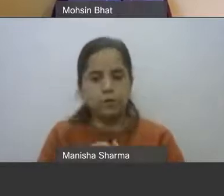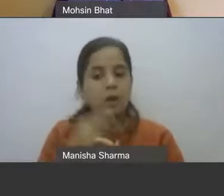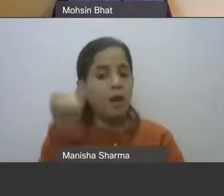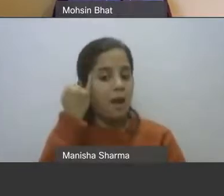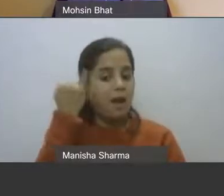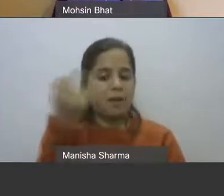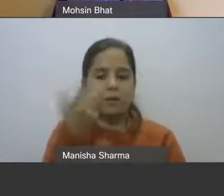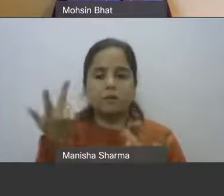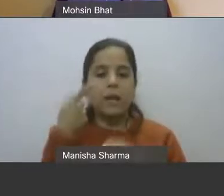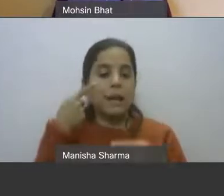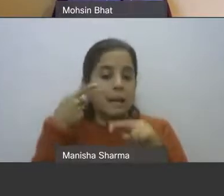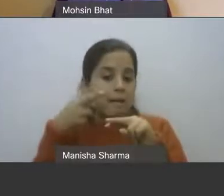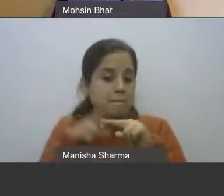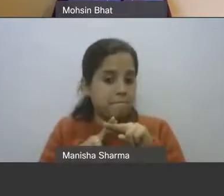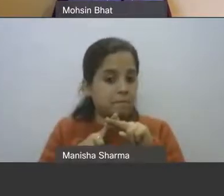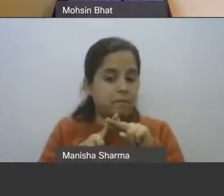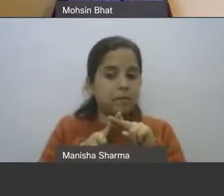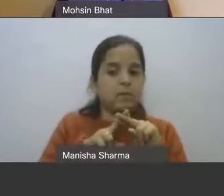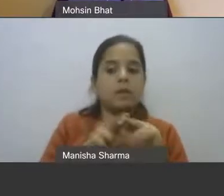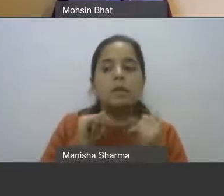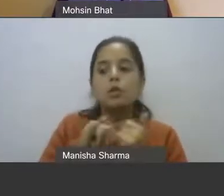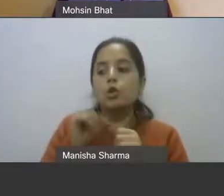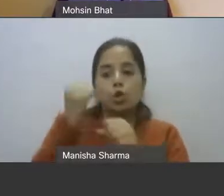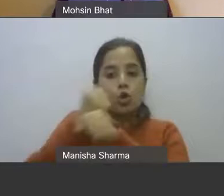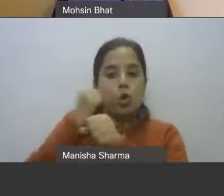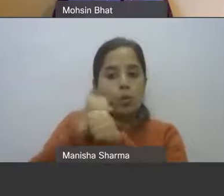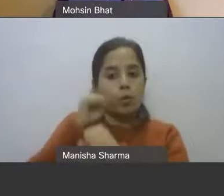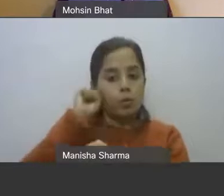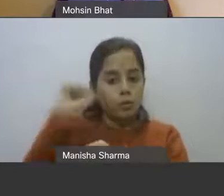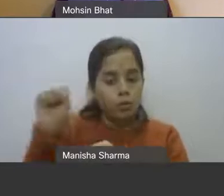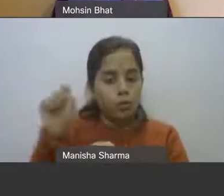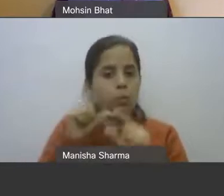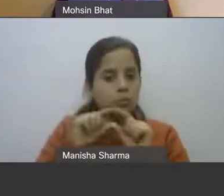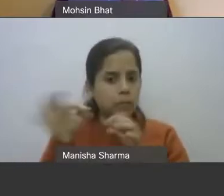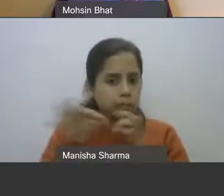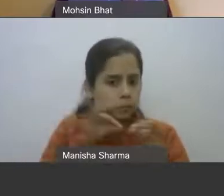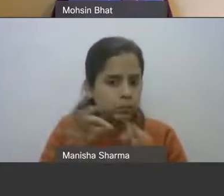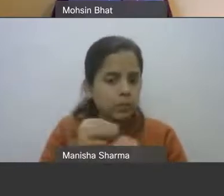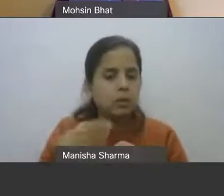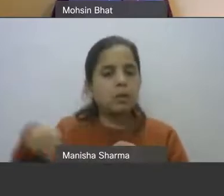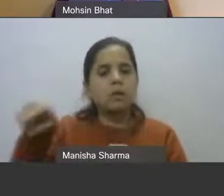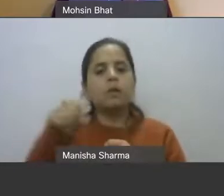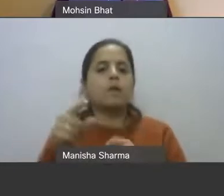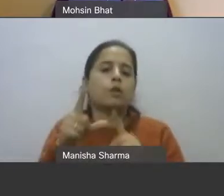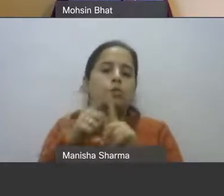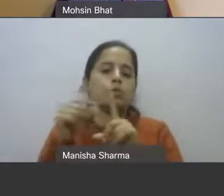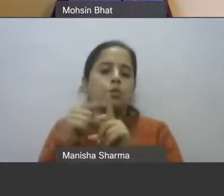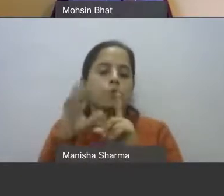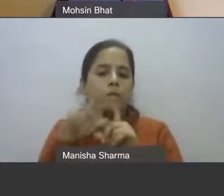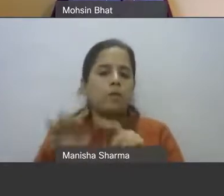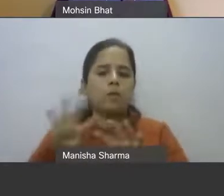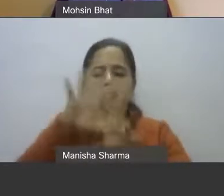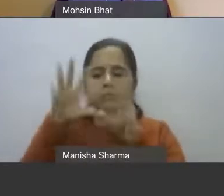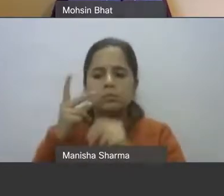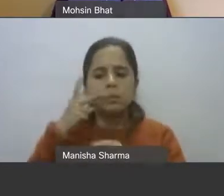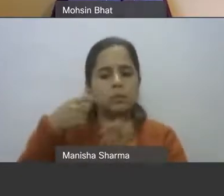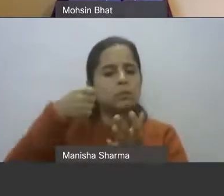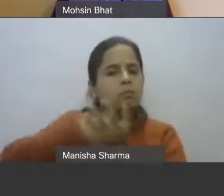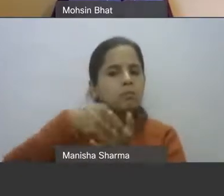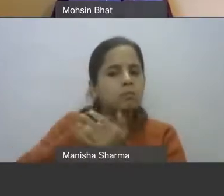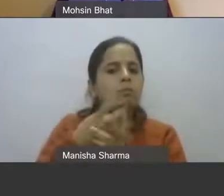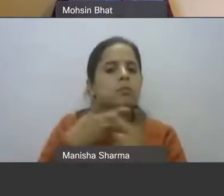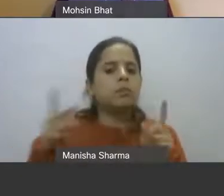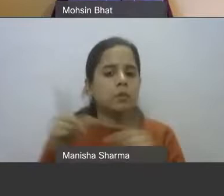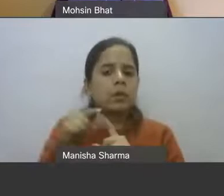idea is that if there is a state purpose and the classification is done on the ground which justifies